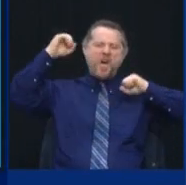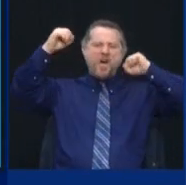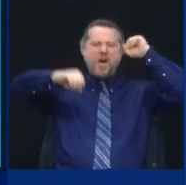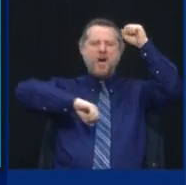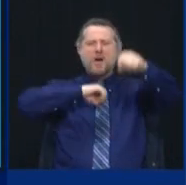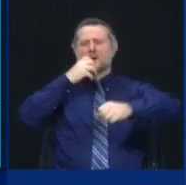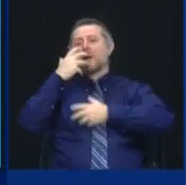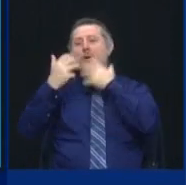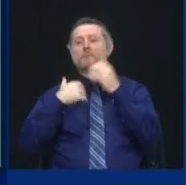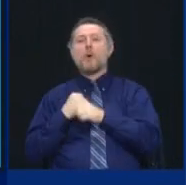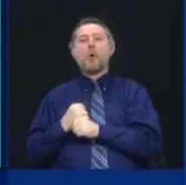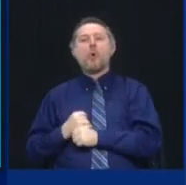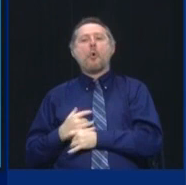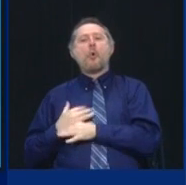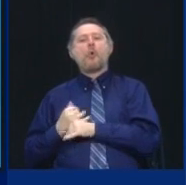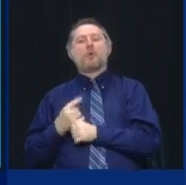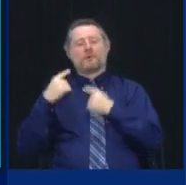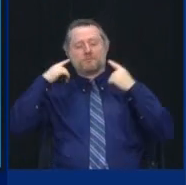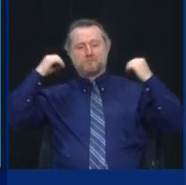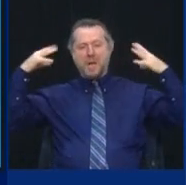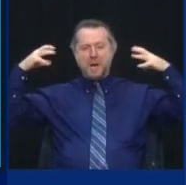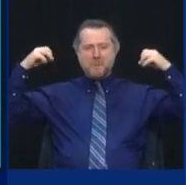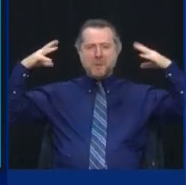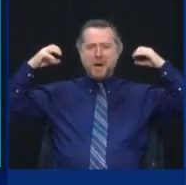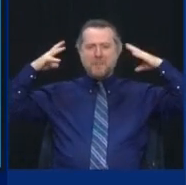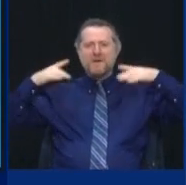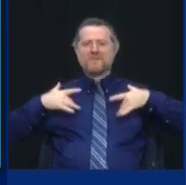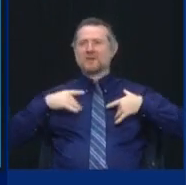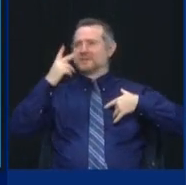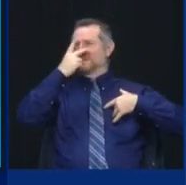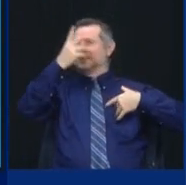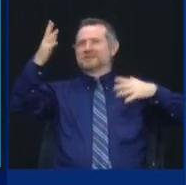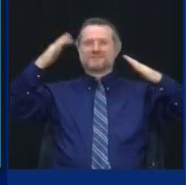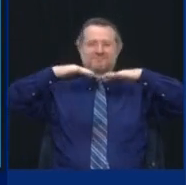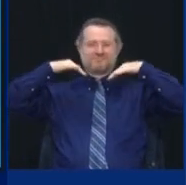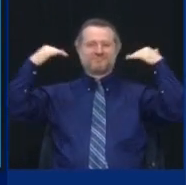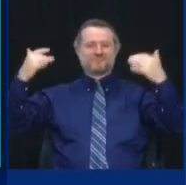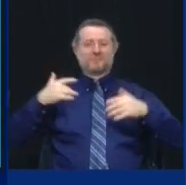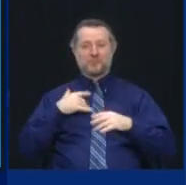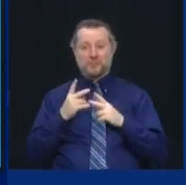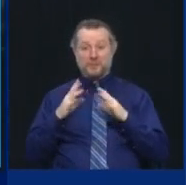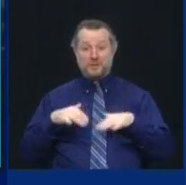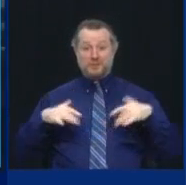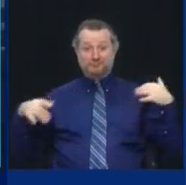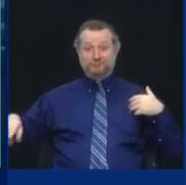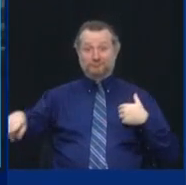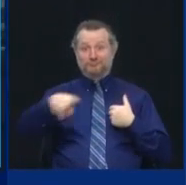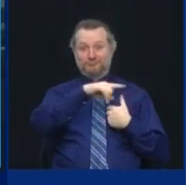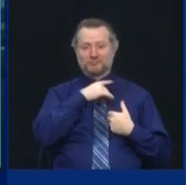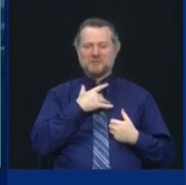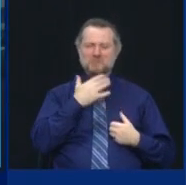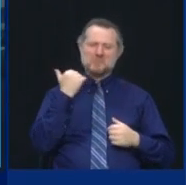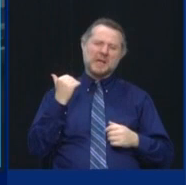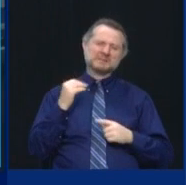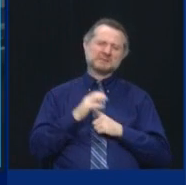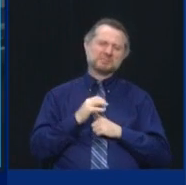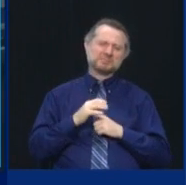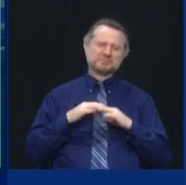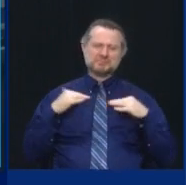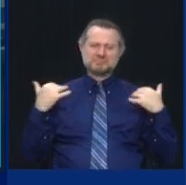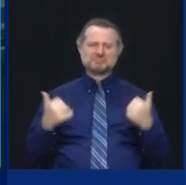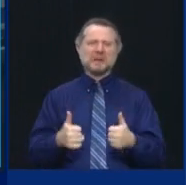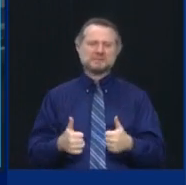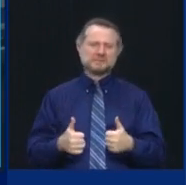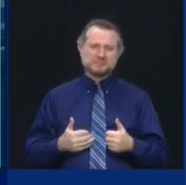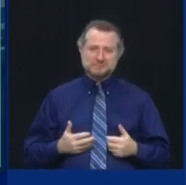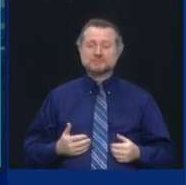themselves want it. So the more people in the arena, the better. And that is within their control.